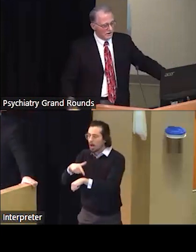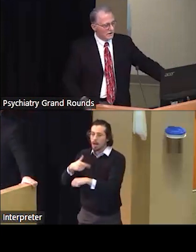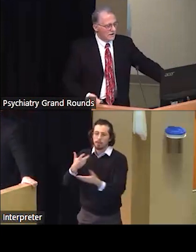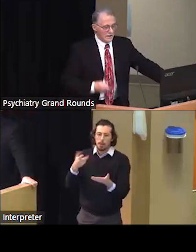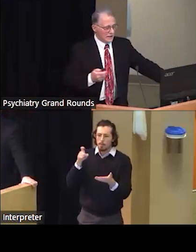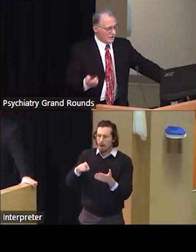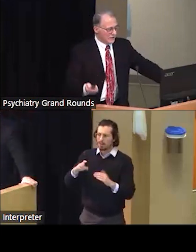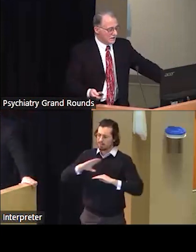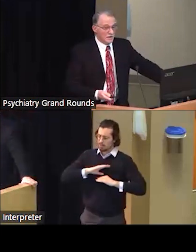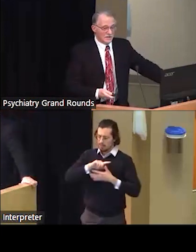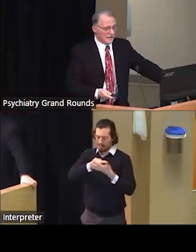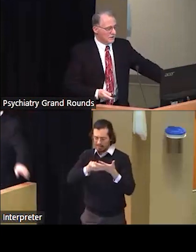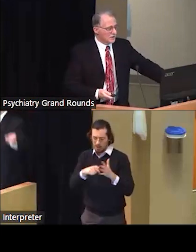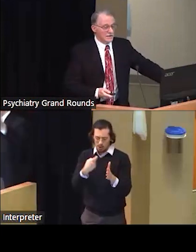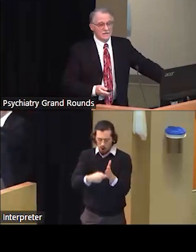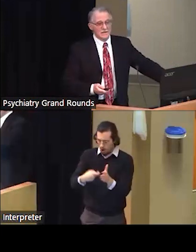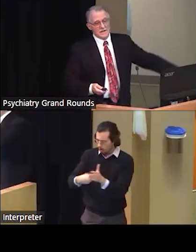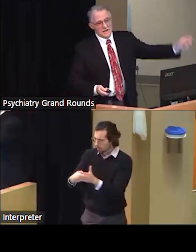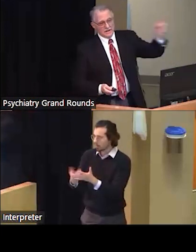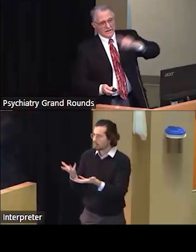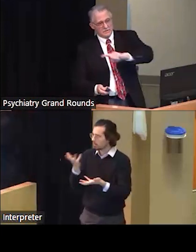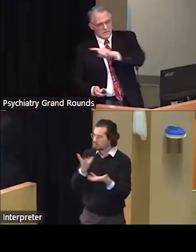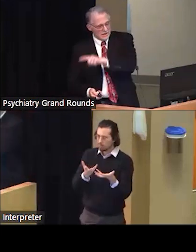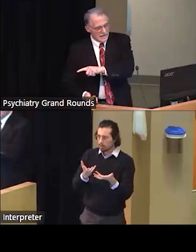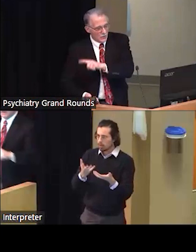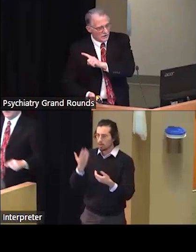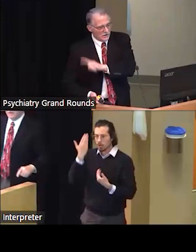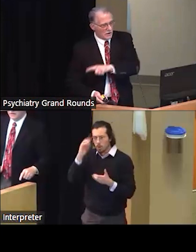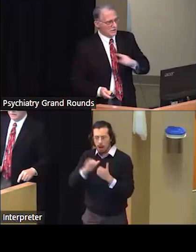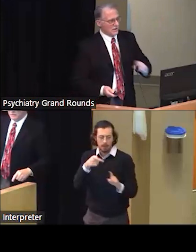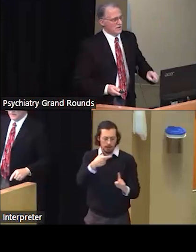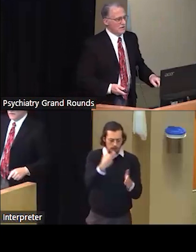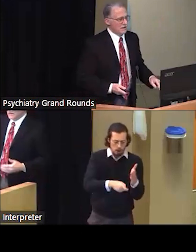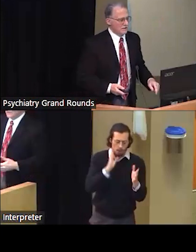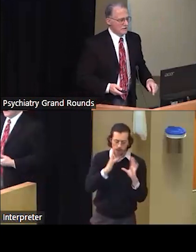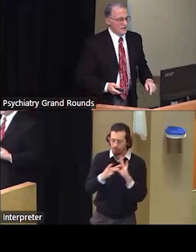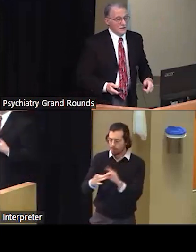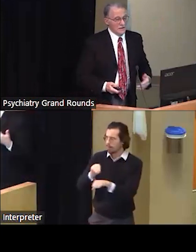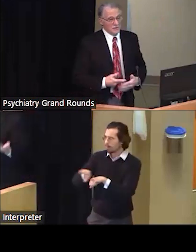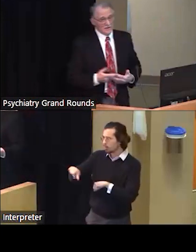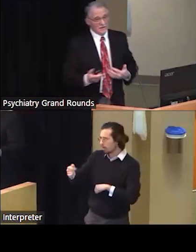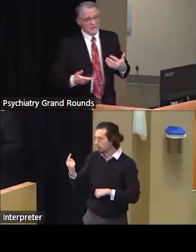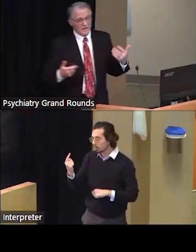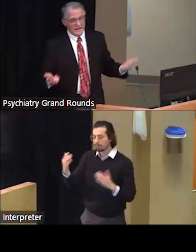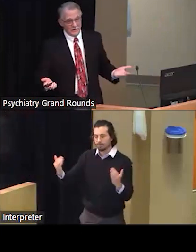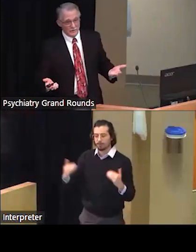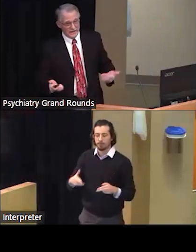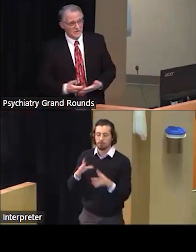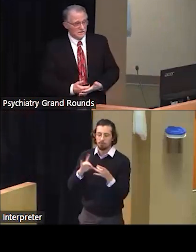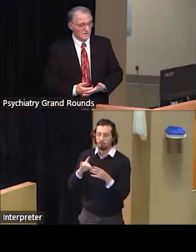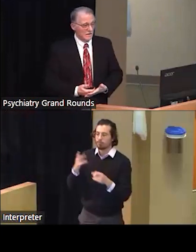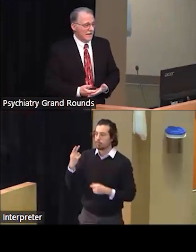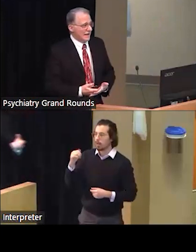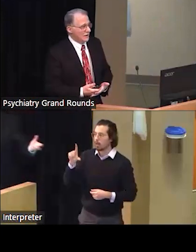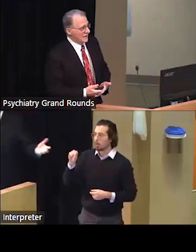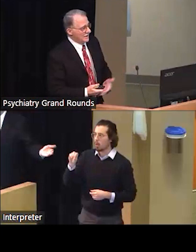what's got to meet all these cost silos. Things are not seeing how one cost relates to the other. And let me talk to you about halo